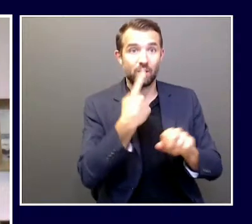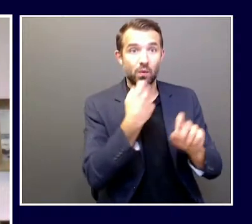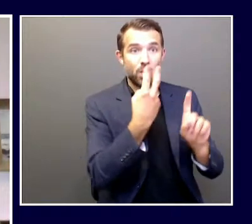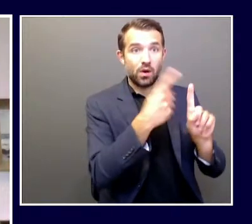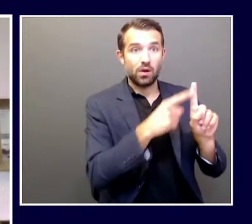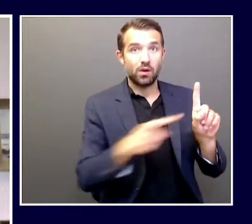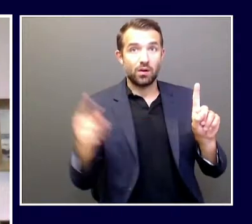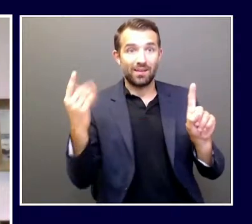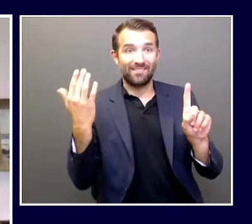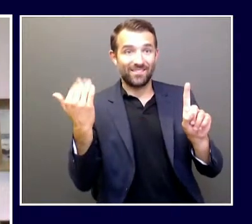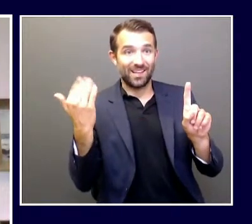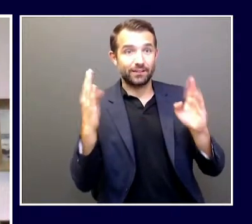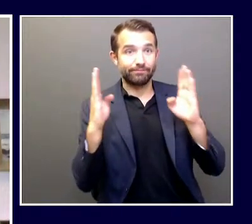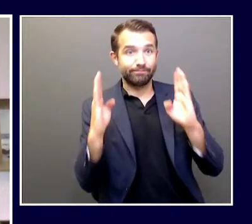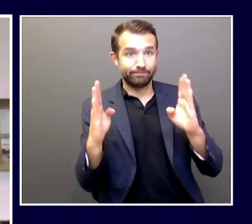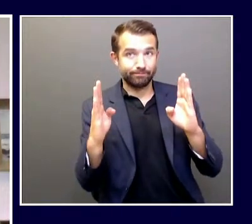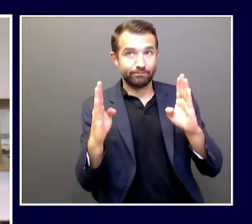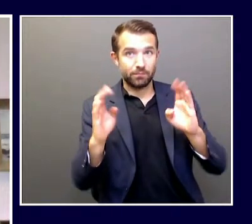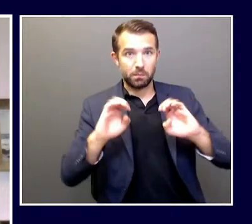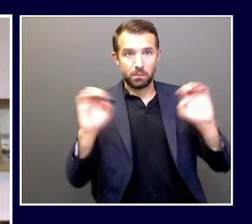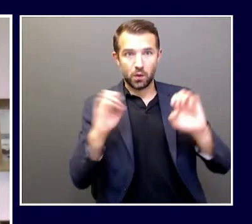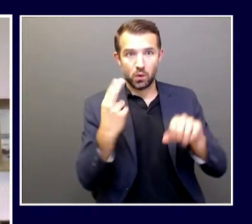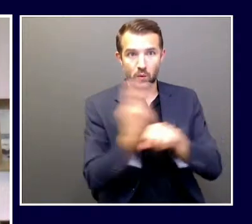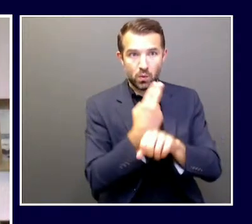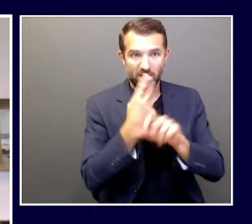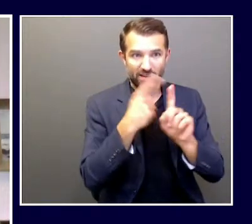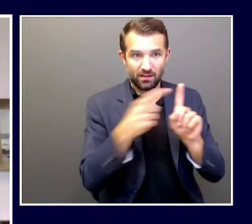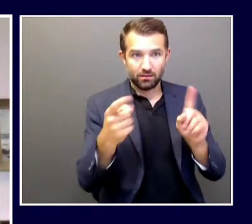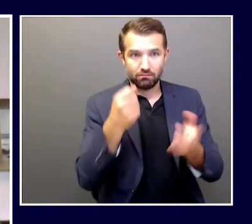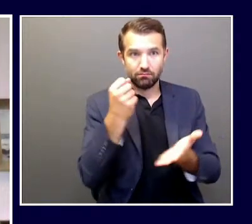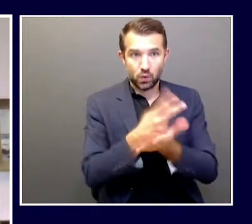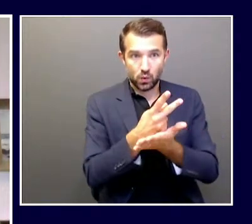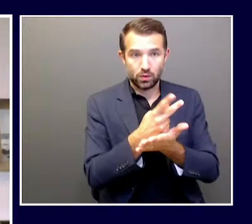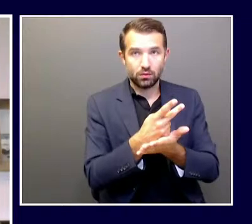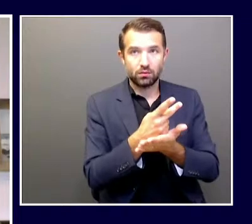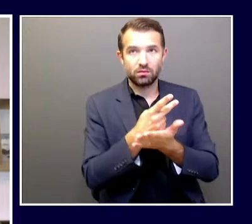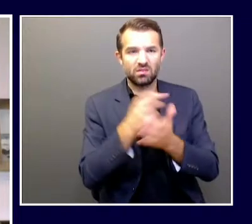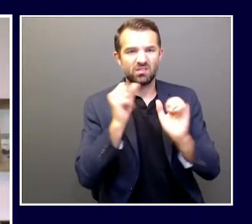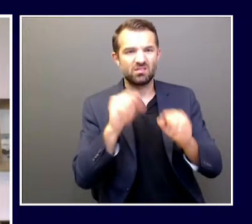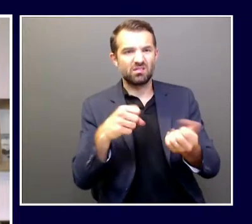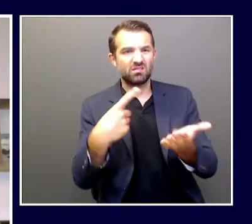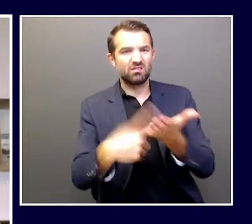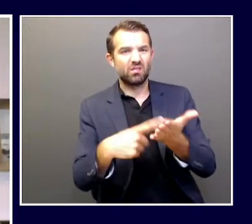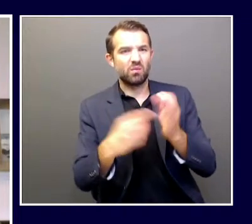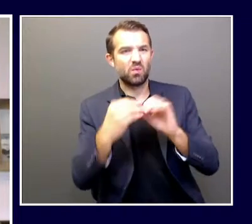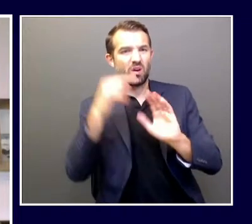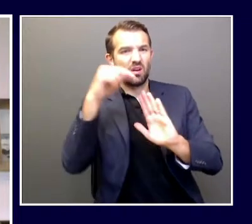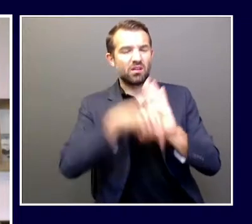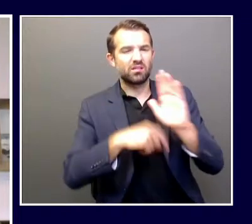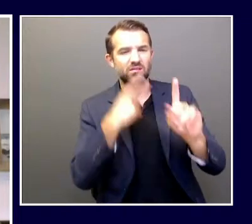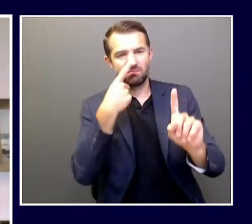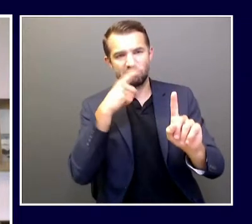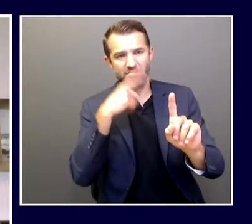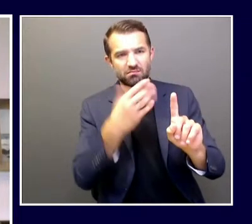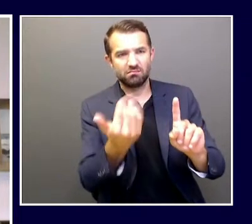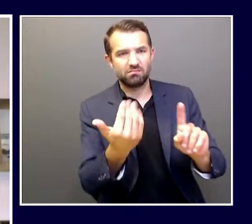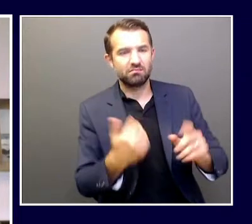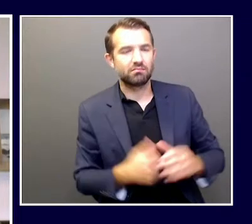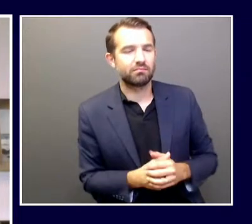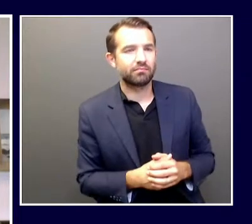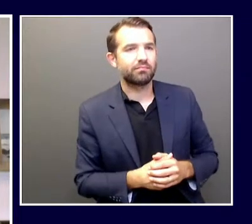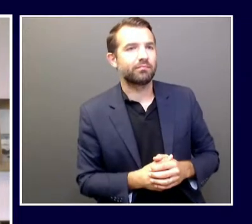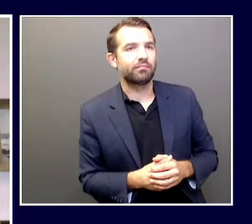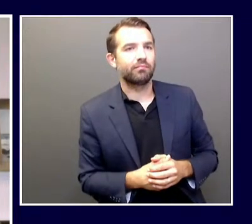there anything you can say to speak on that authorization? Yeah, there's already been some hand waving about